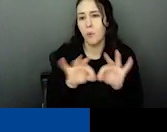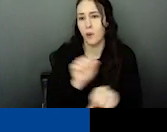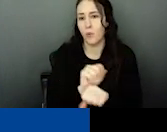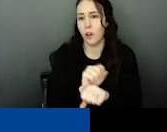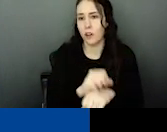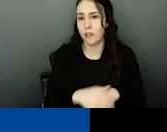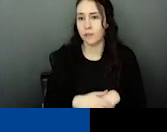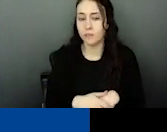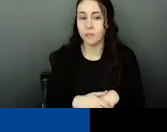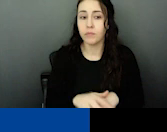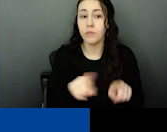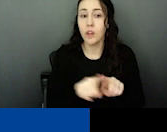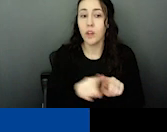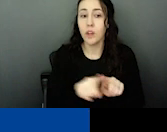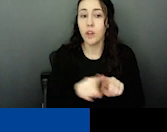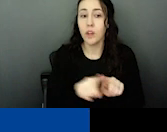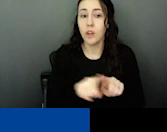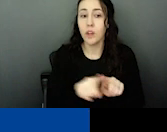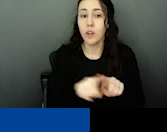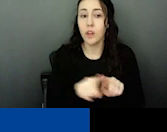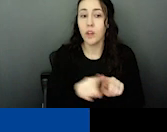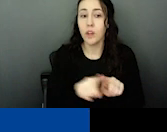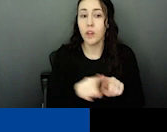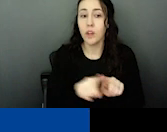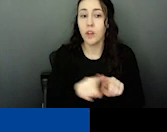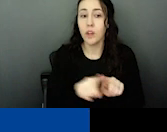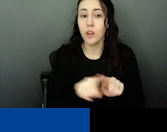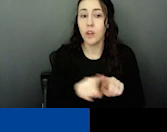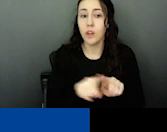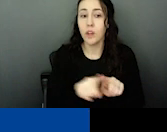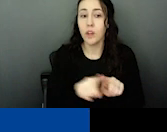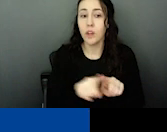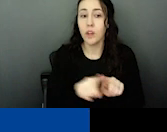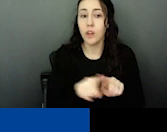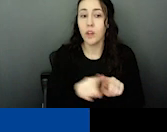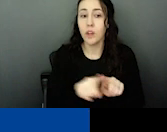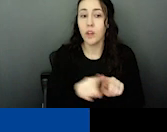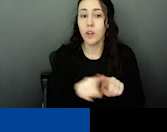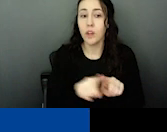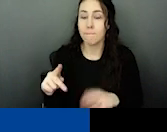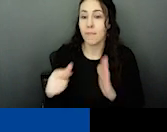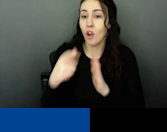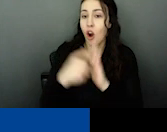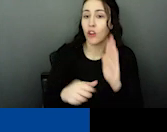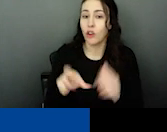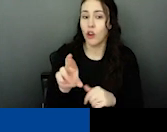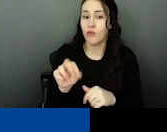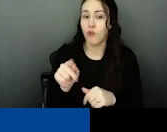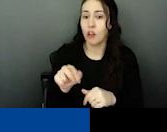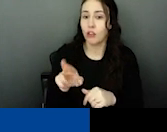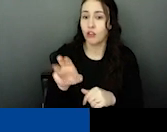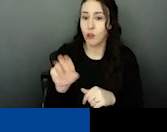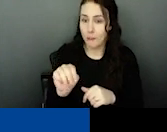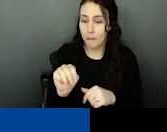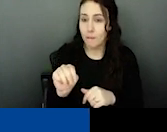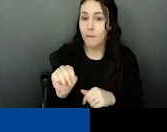rostrum article from November 2021 that was written on moving the needle, cultural responsiveness and